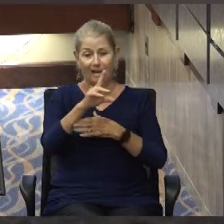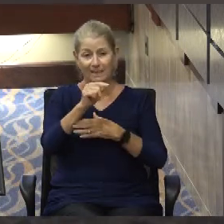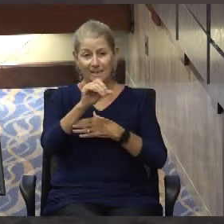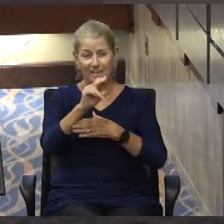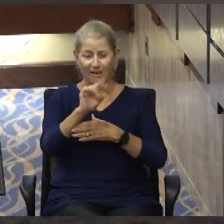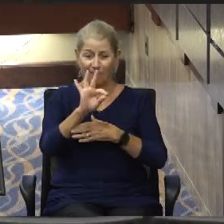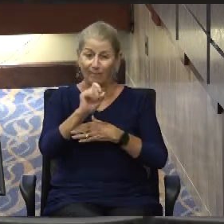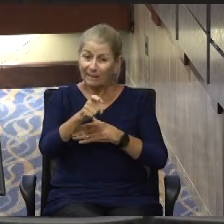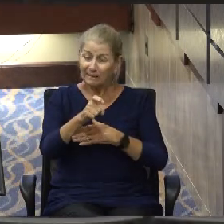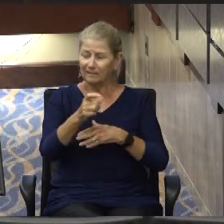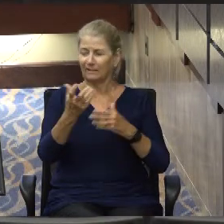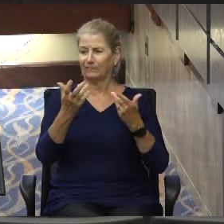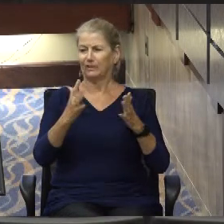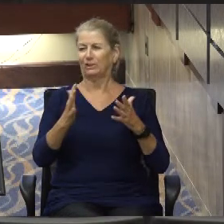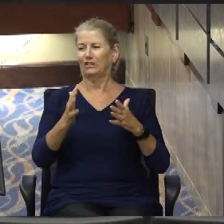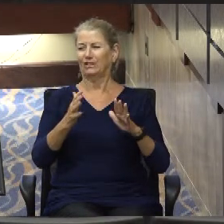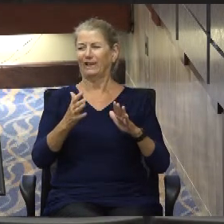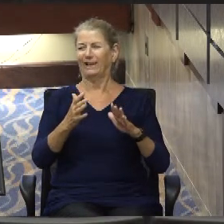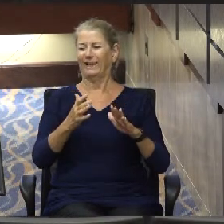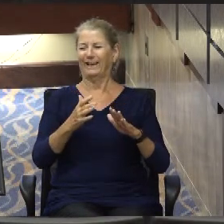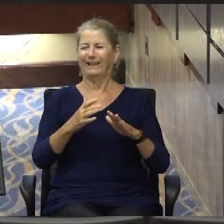Yes, ma'am. Put that in the form of a motion.